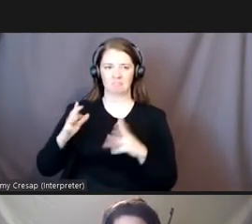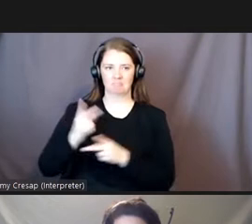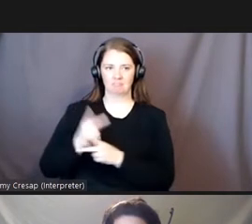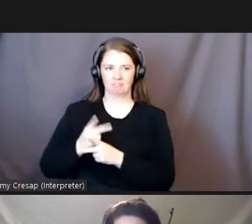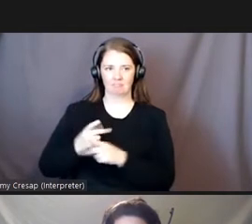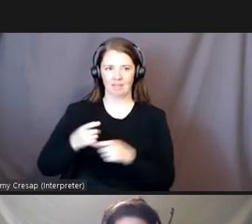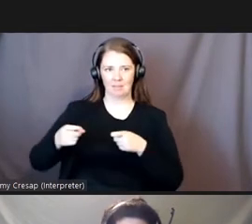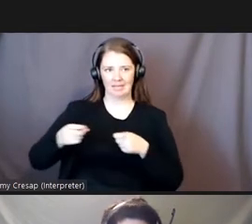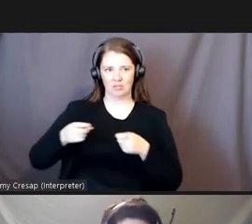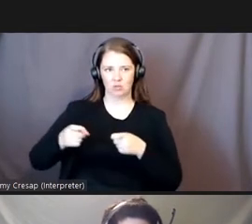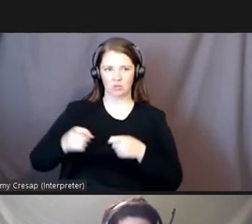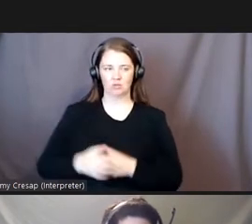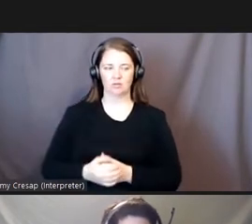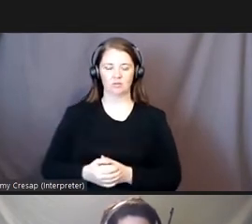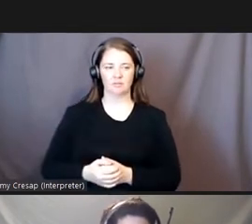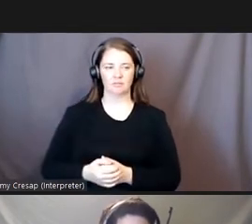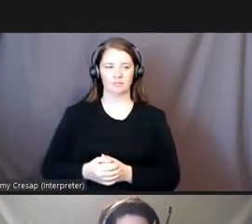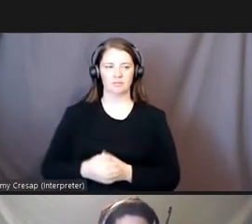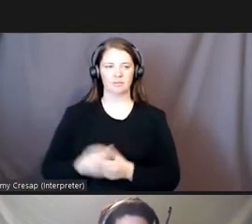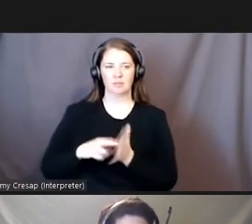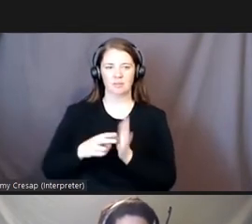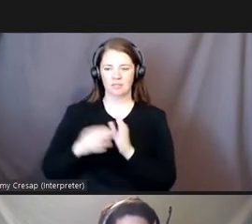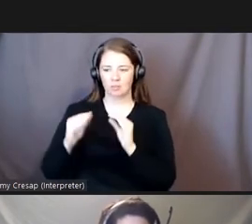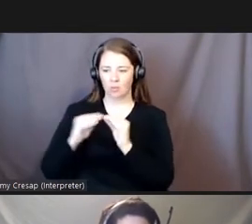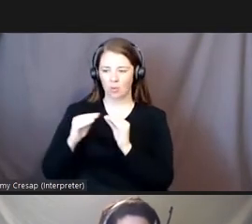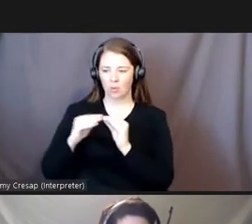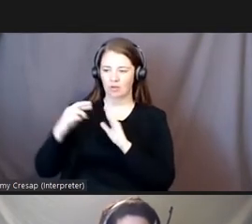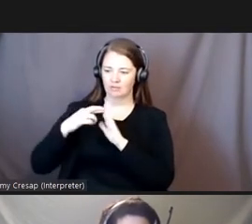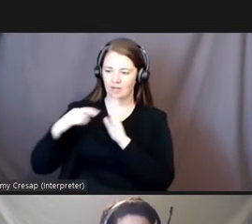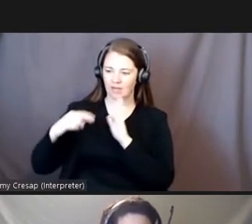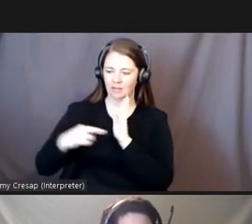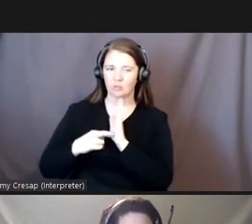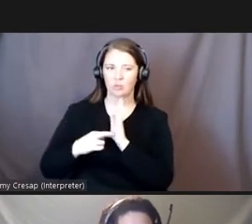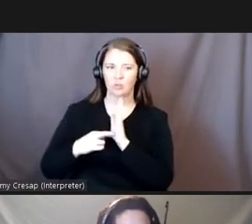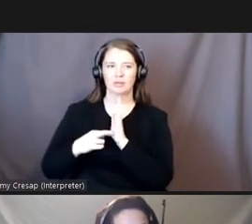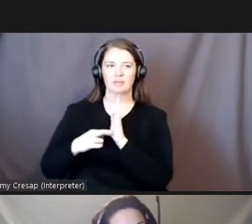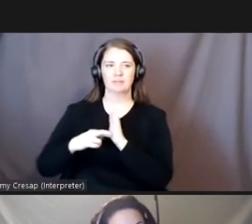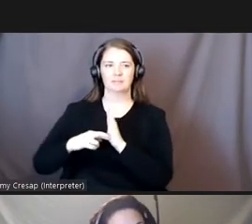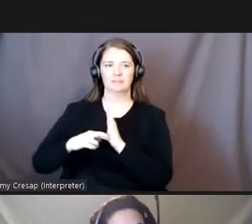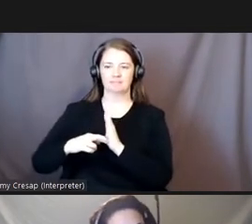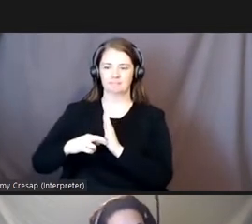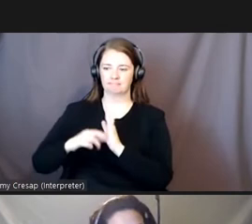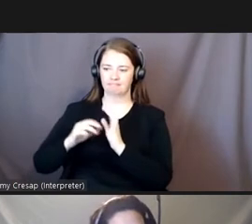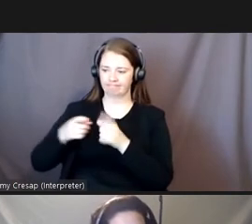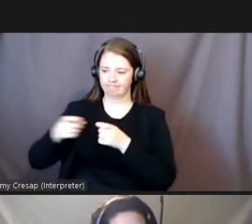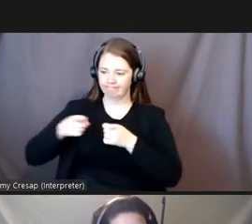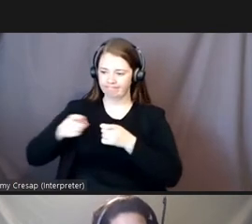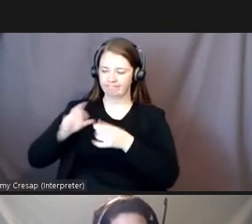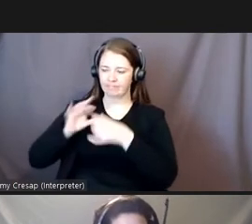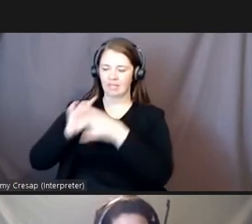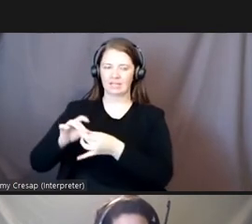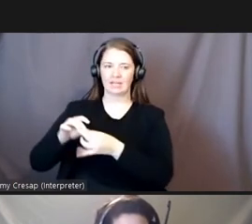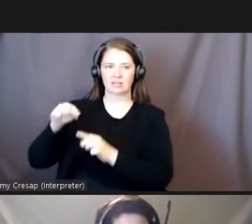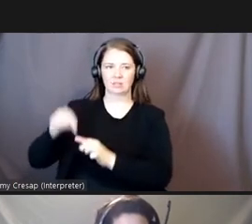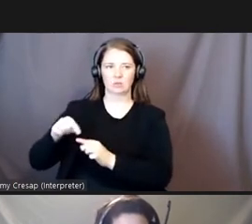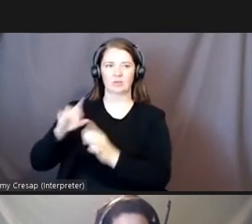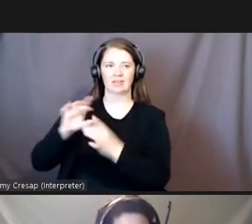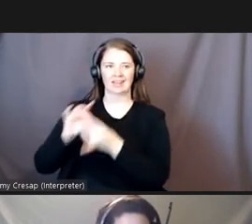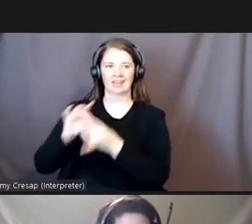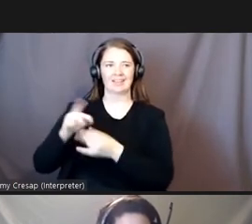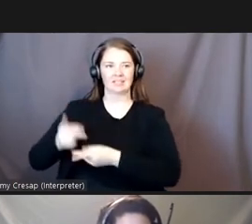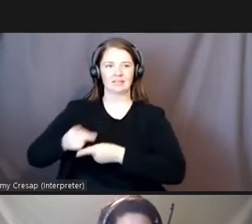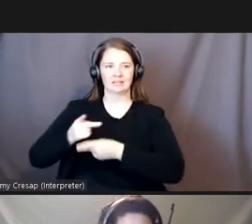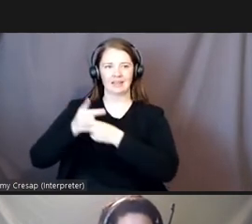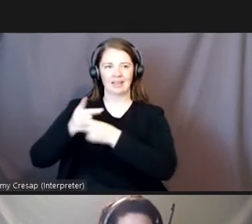are a lot more regulatory rules and regulations attached to the Connected Care Pilot that were not